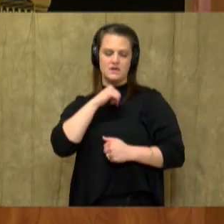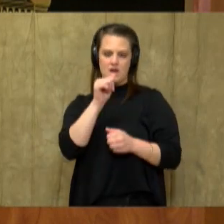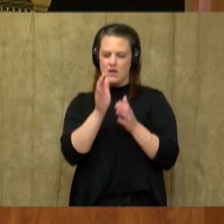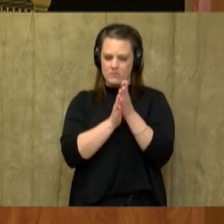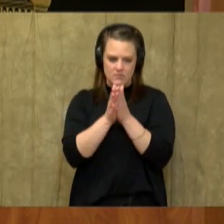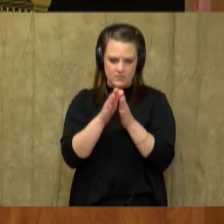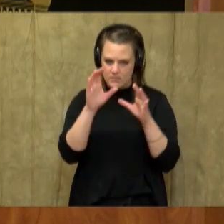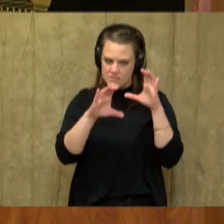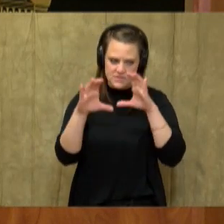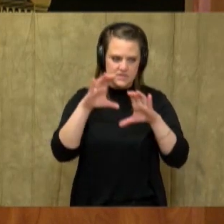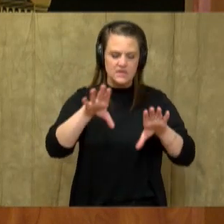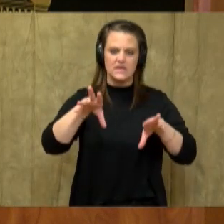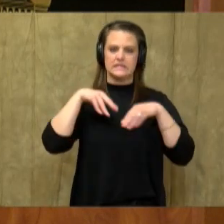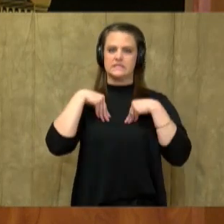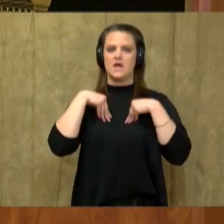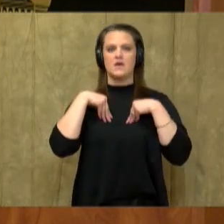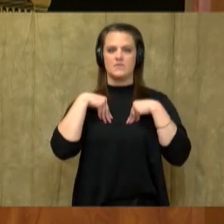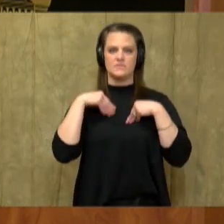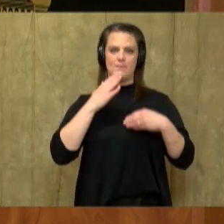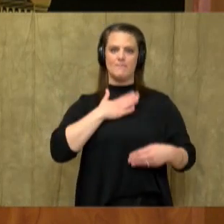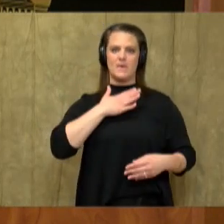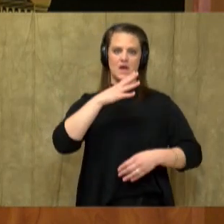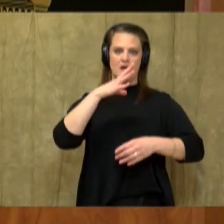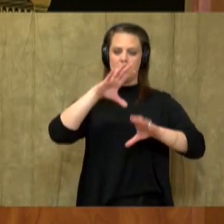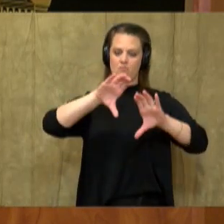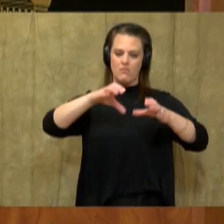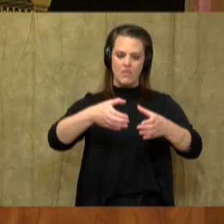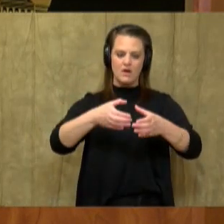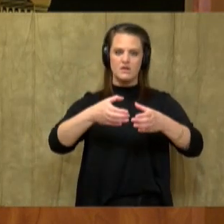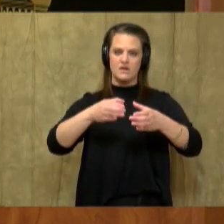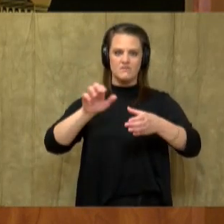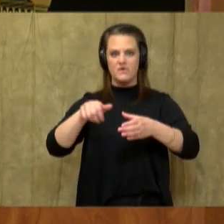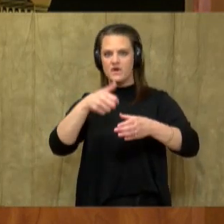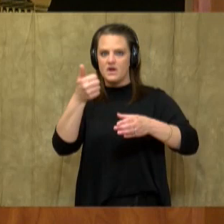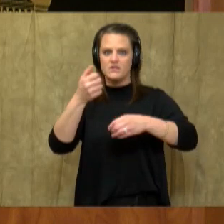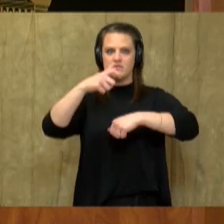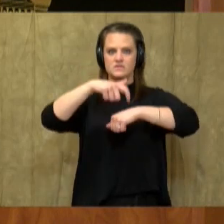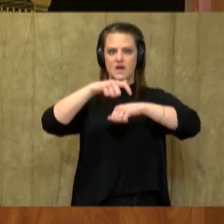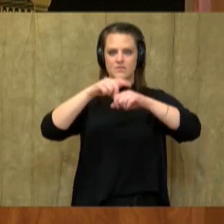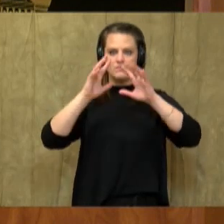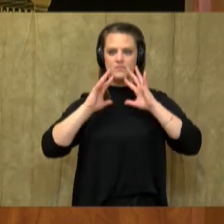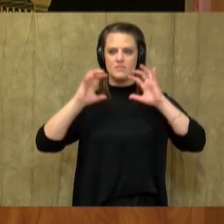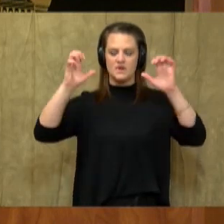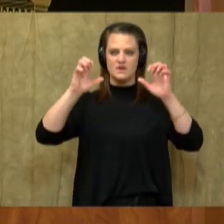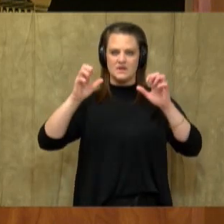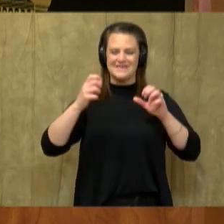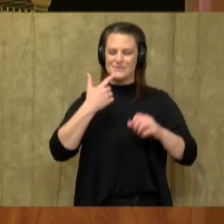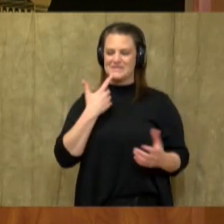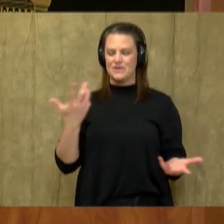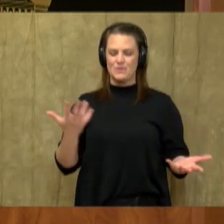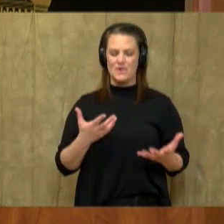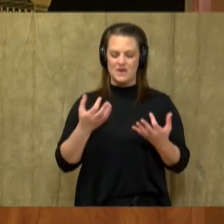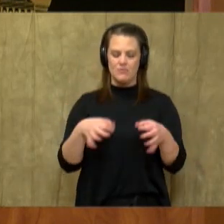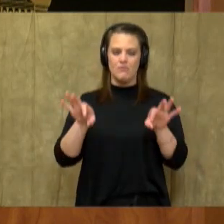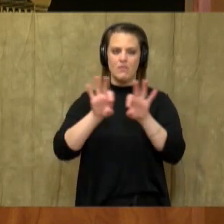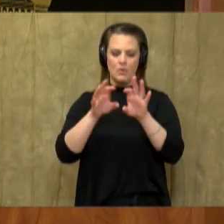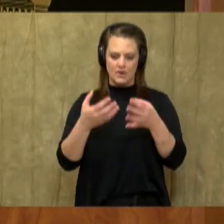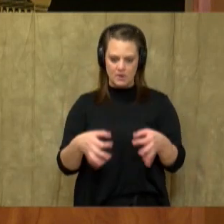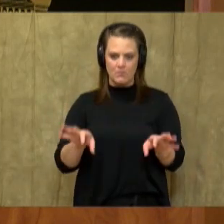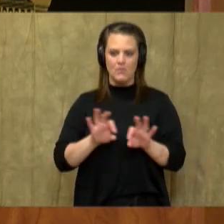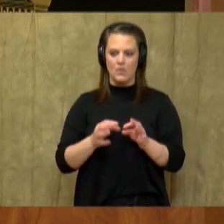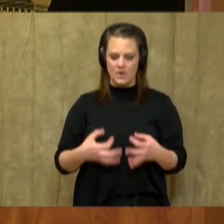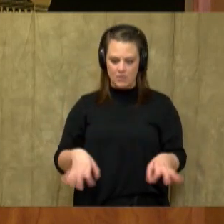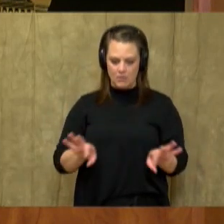not accept the nomination of my party for another term as president. So in other words, he's saying he has too many important things to do to worry about campaigning